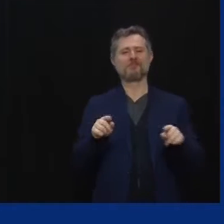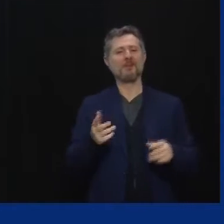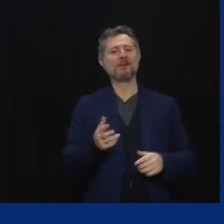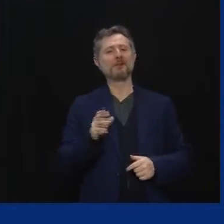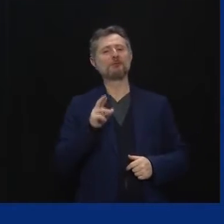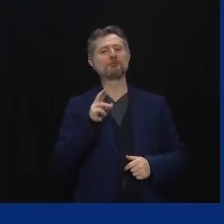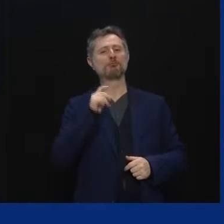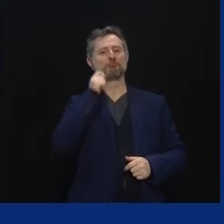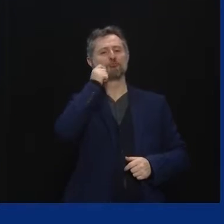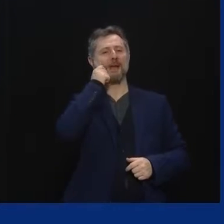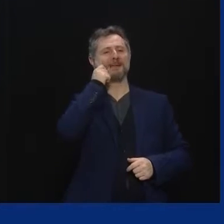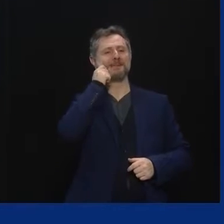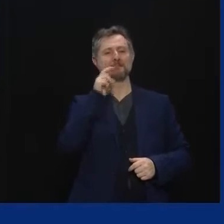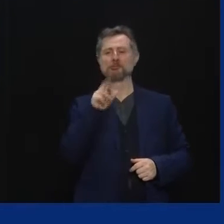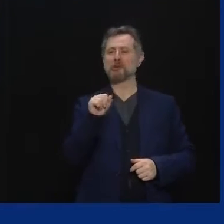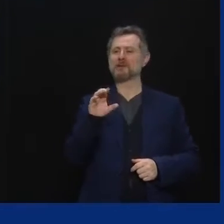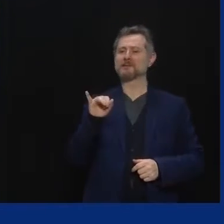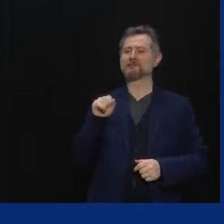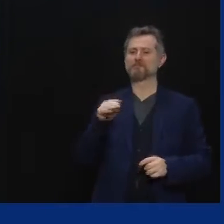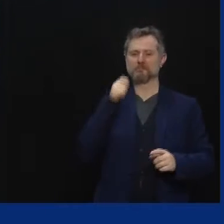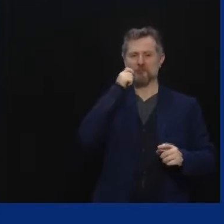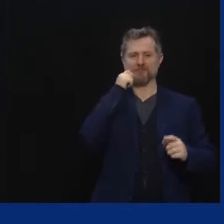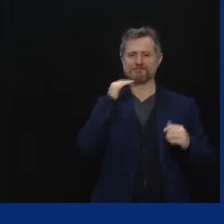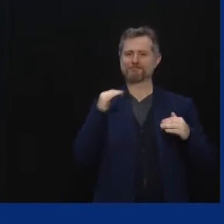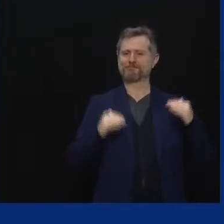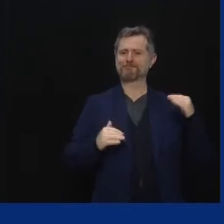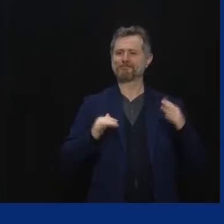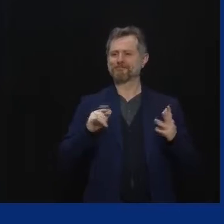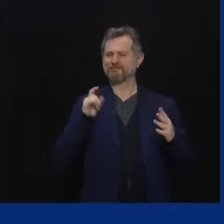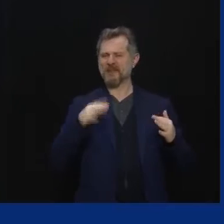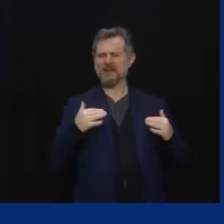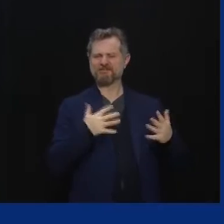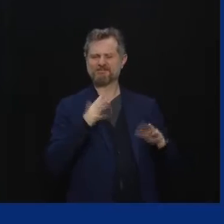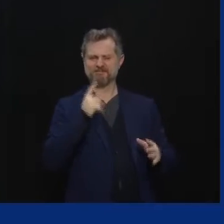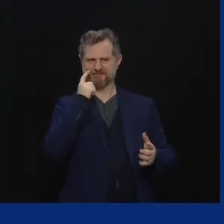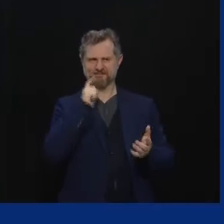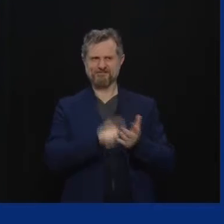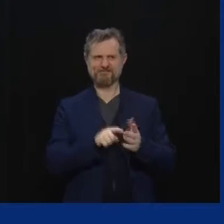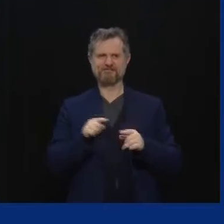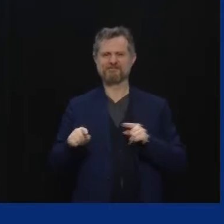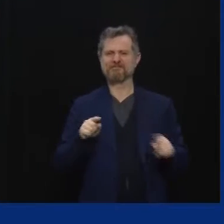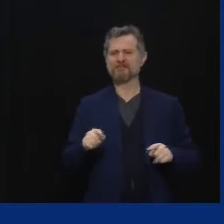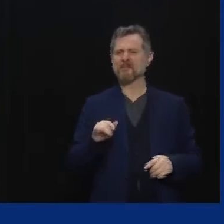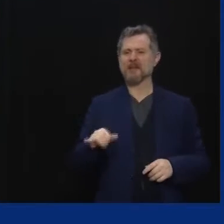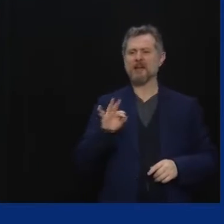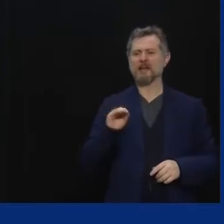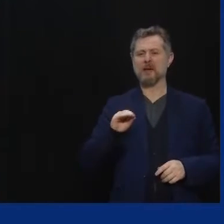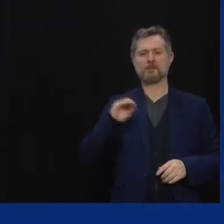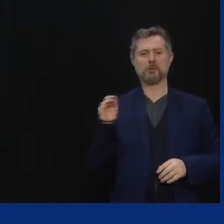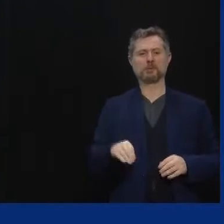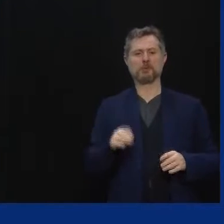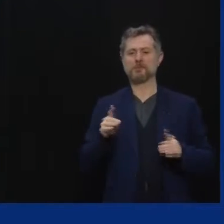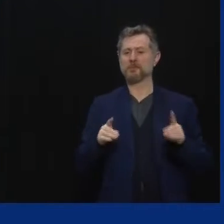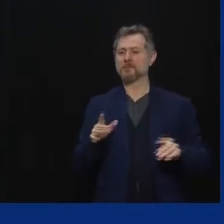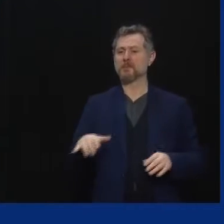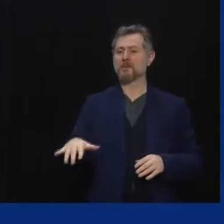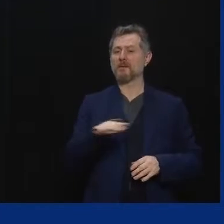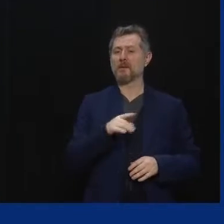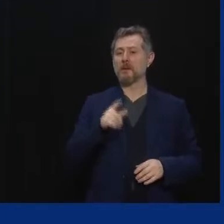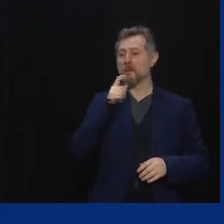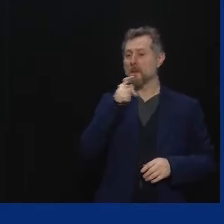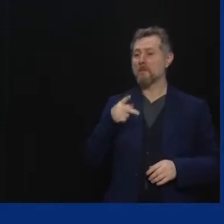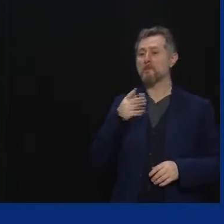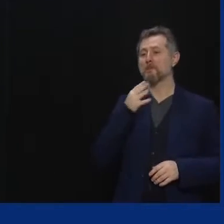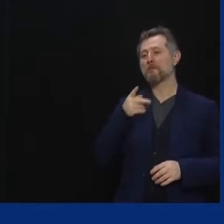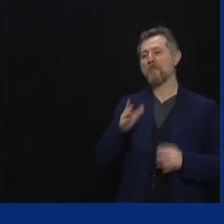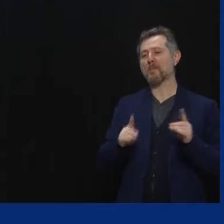working age years that nearly 90% of deaths among people of color would not have occurred if